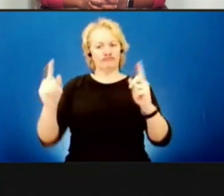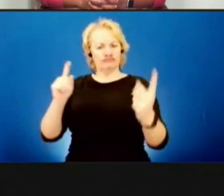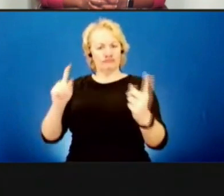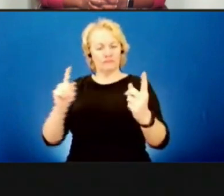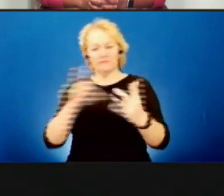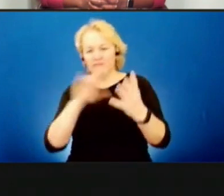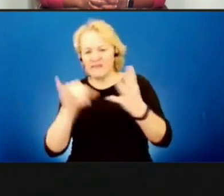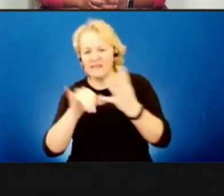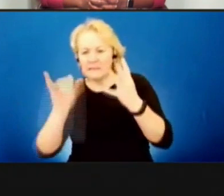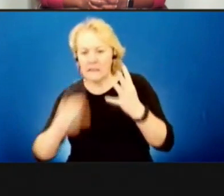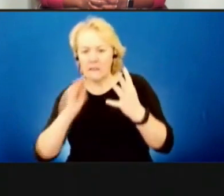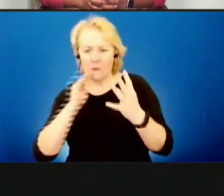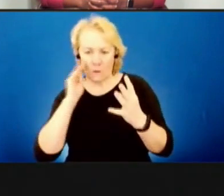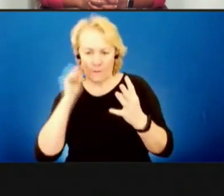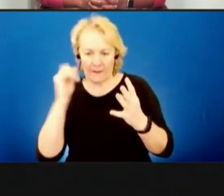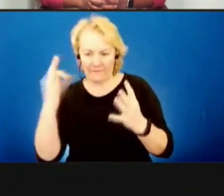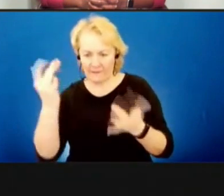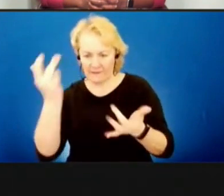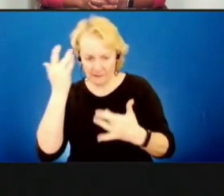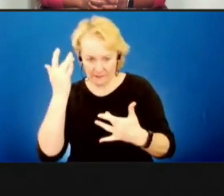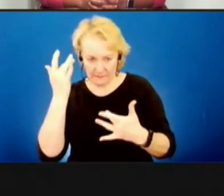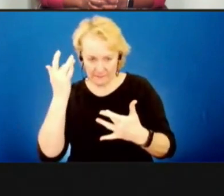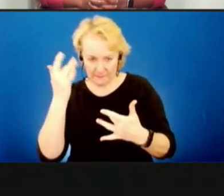you're sick.